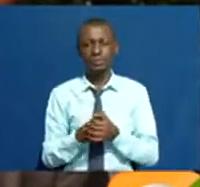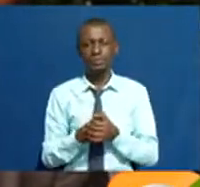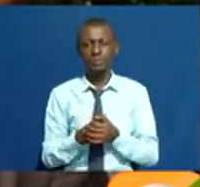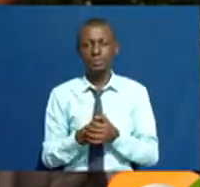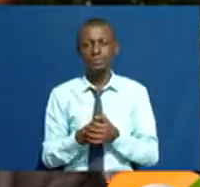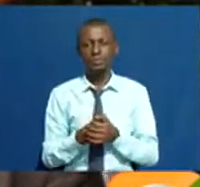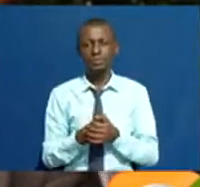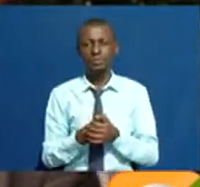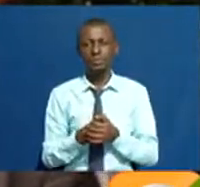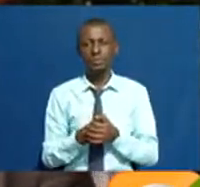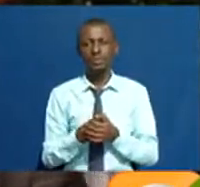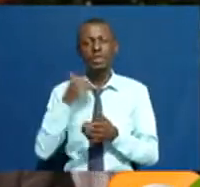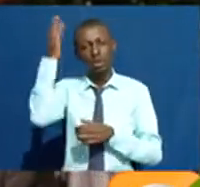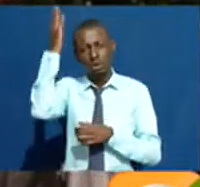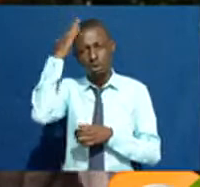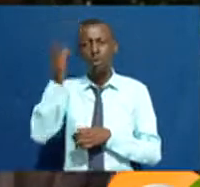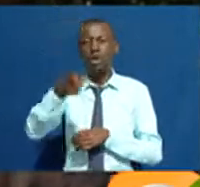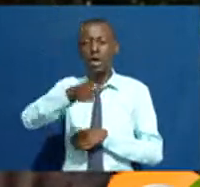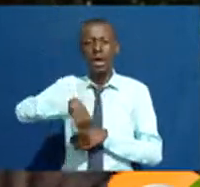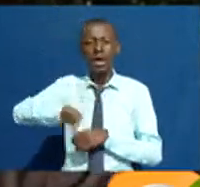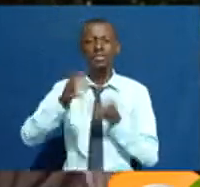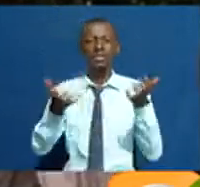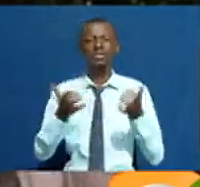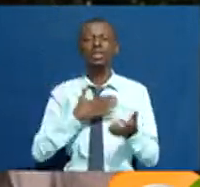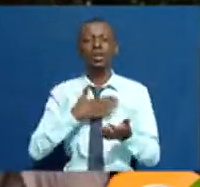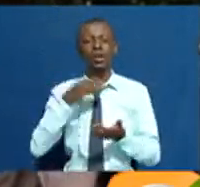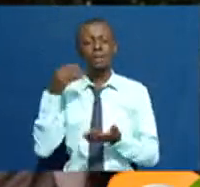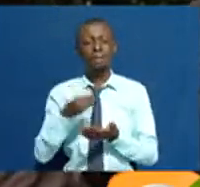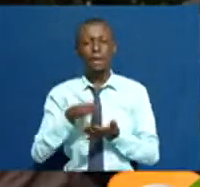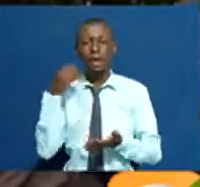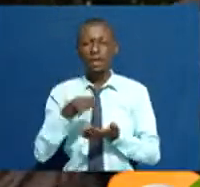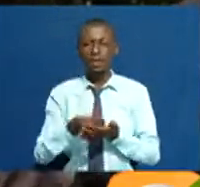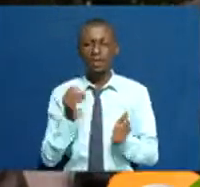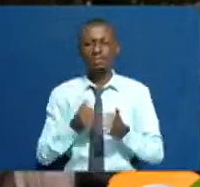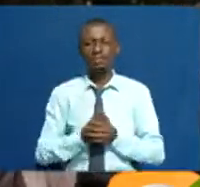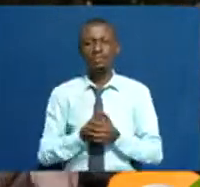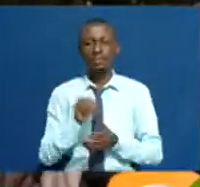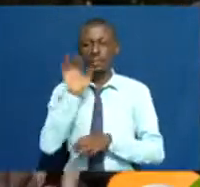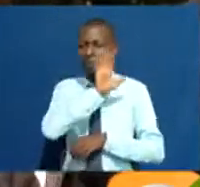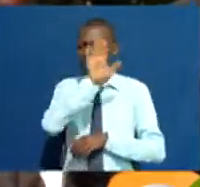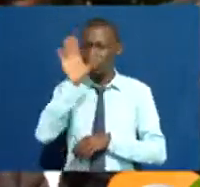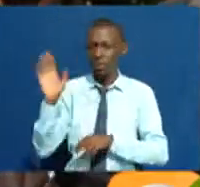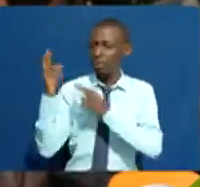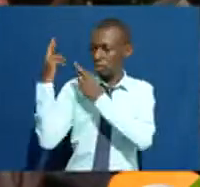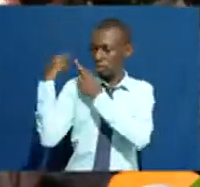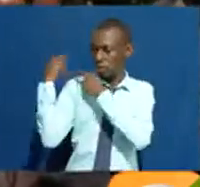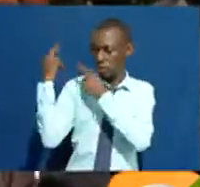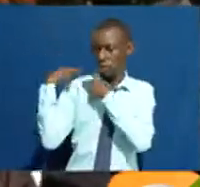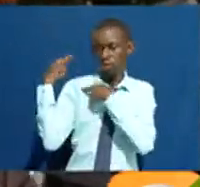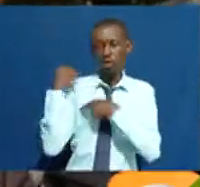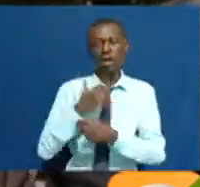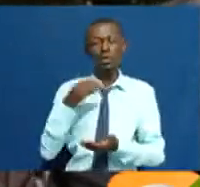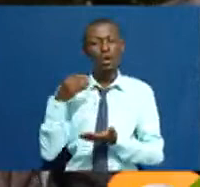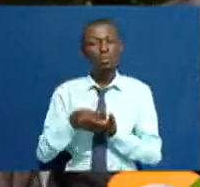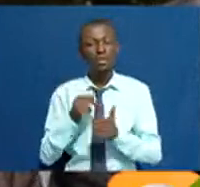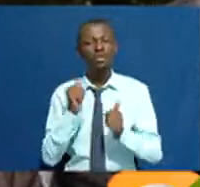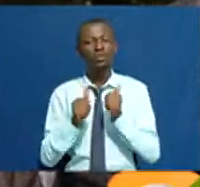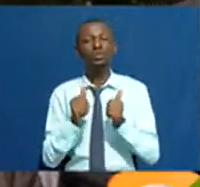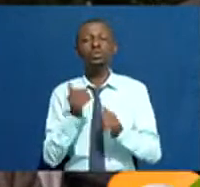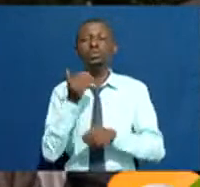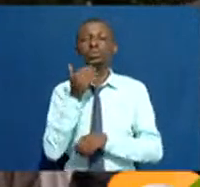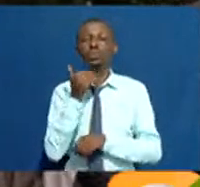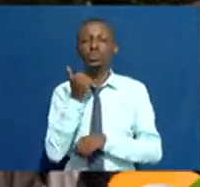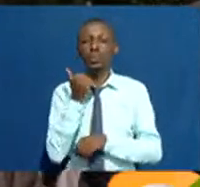wajue kwamba tunataka pesa zetu. Wao wako responsible na pesa zetu ambazo